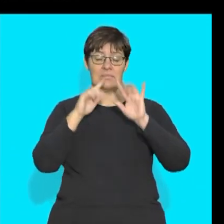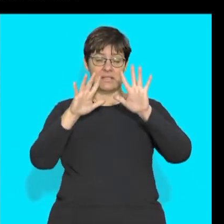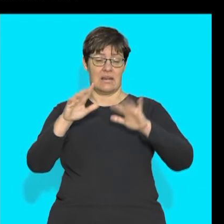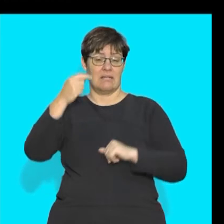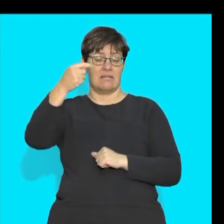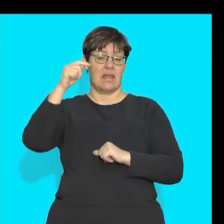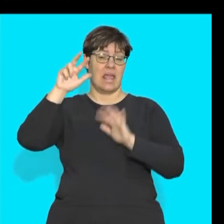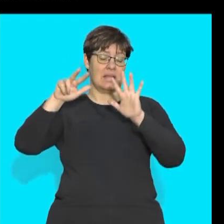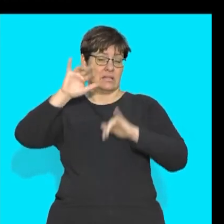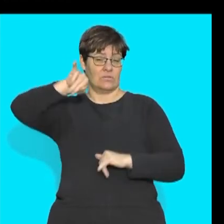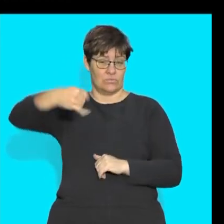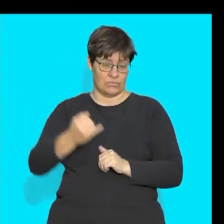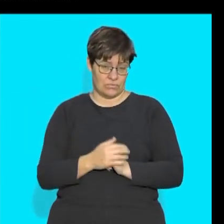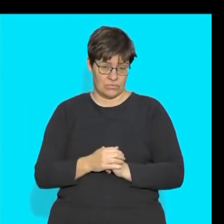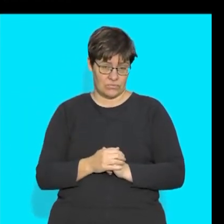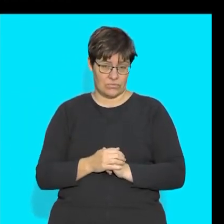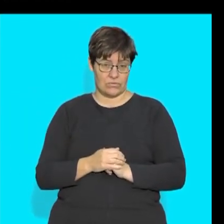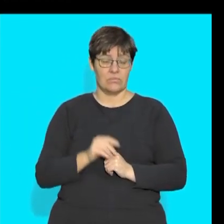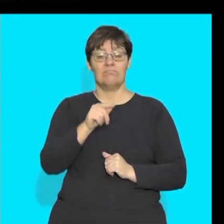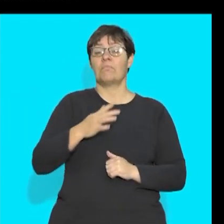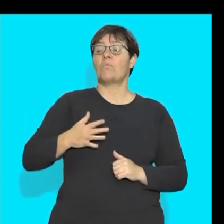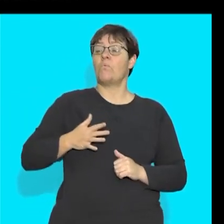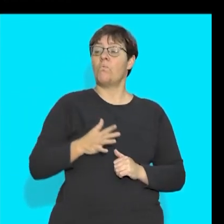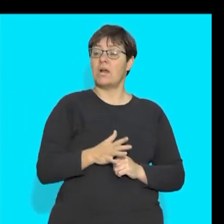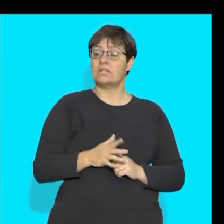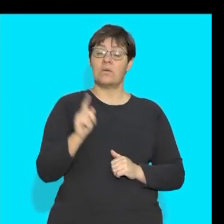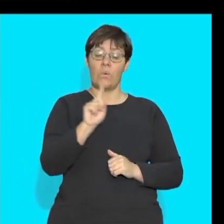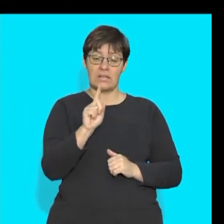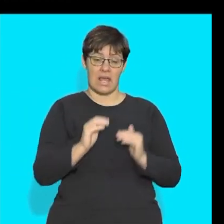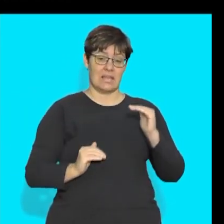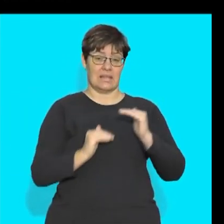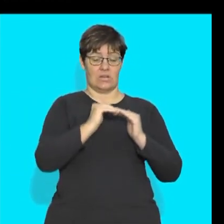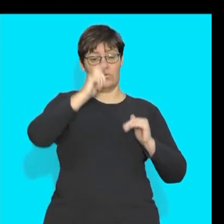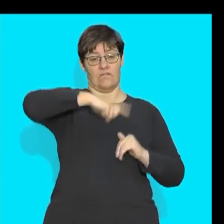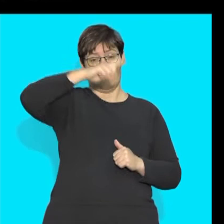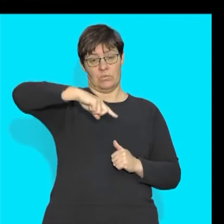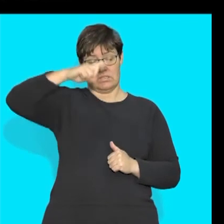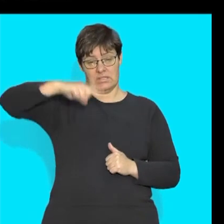joules. They want threshold frequency,